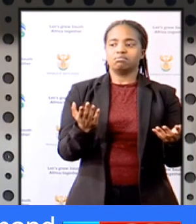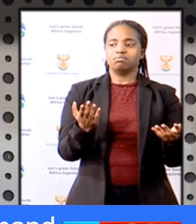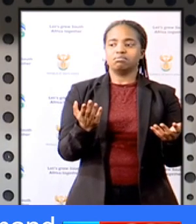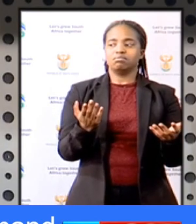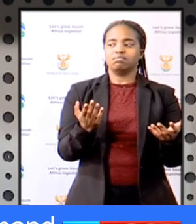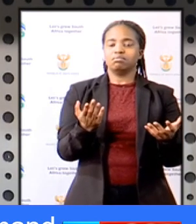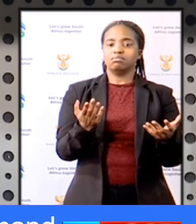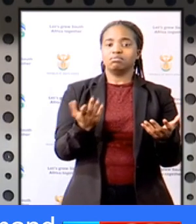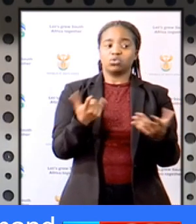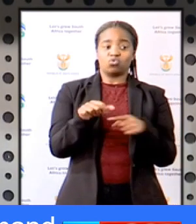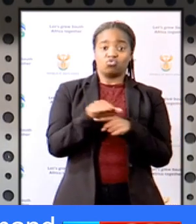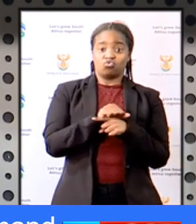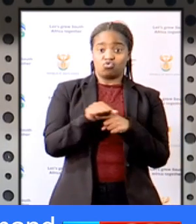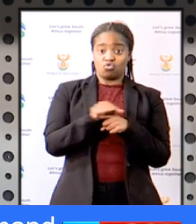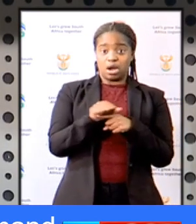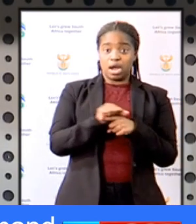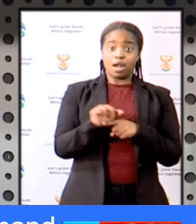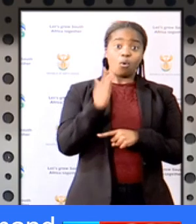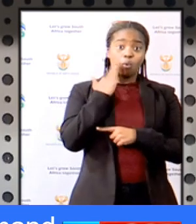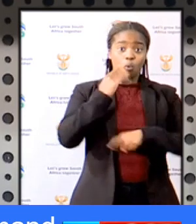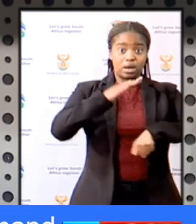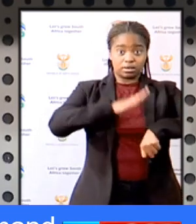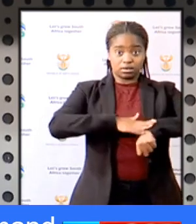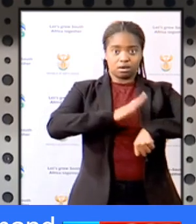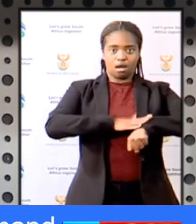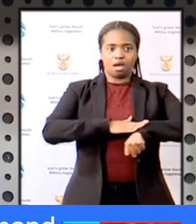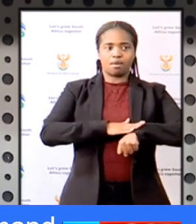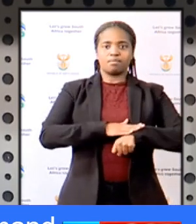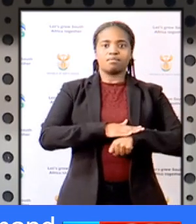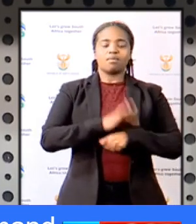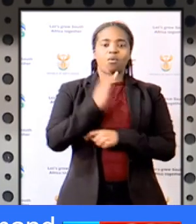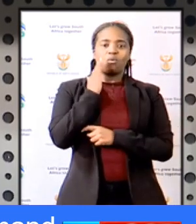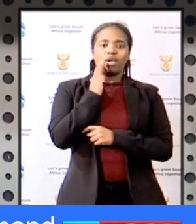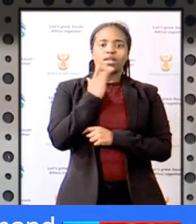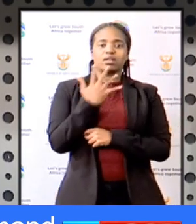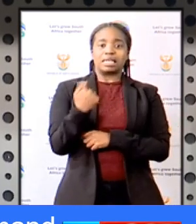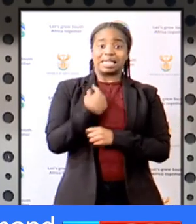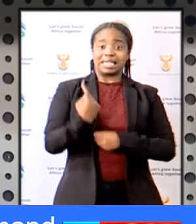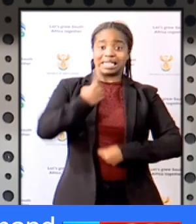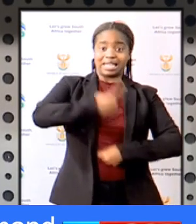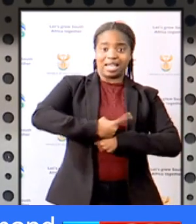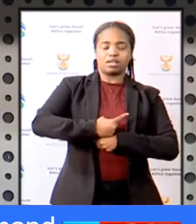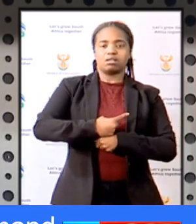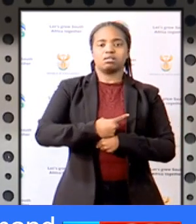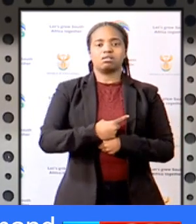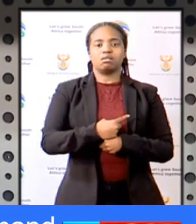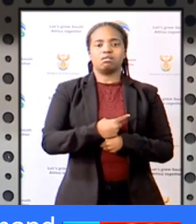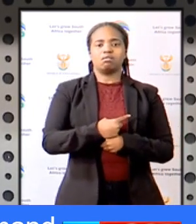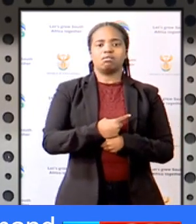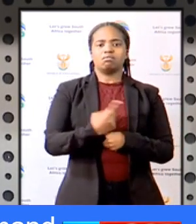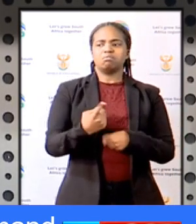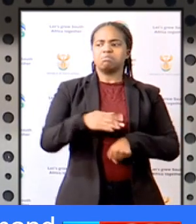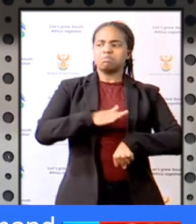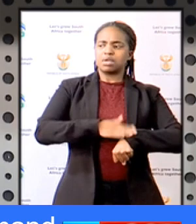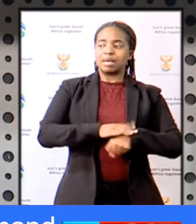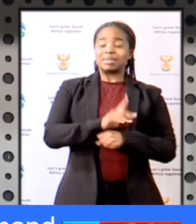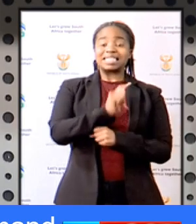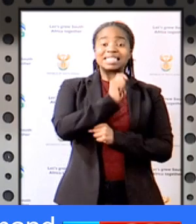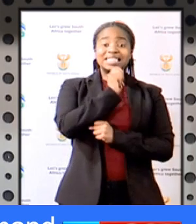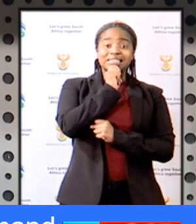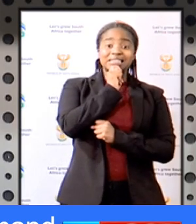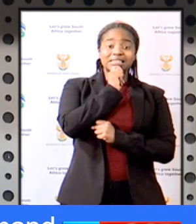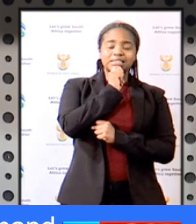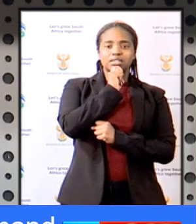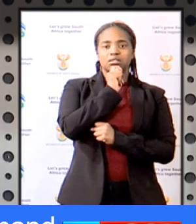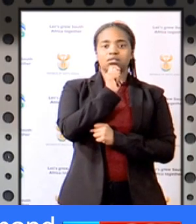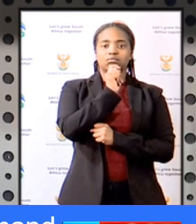to training, from what time to what time. In terms of the regulations, the day is from 6 in the morning to